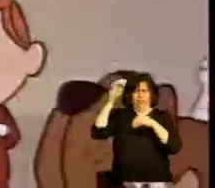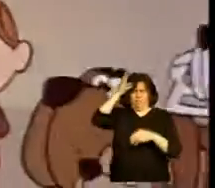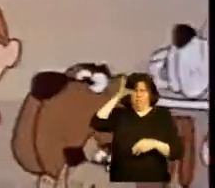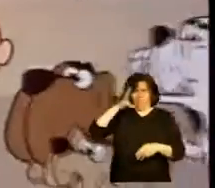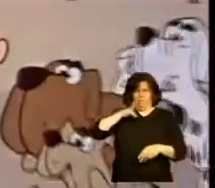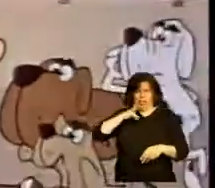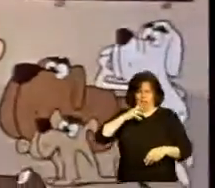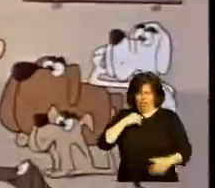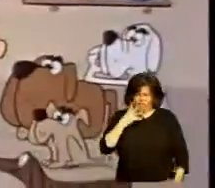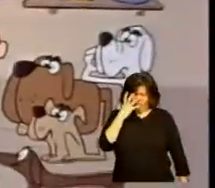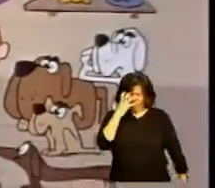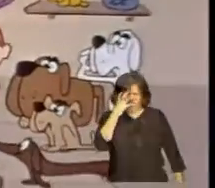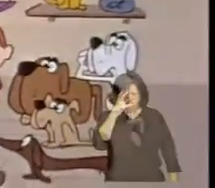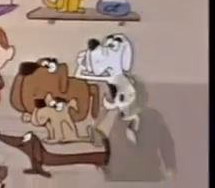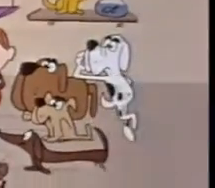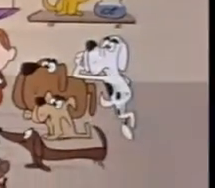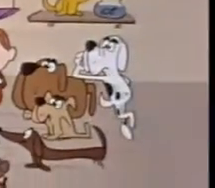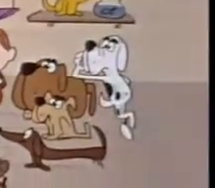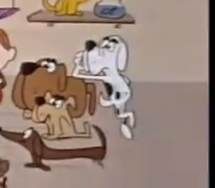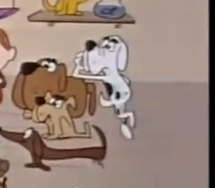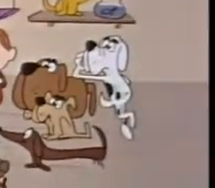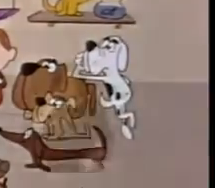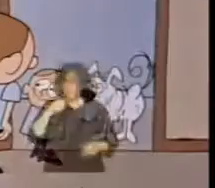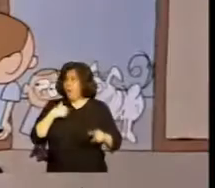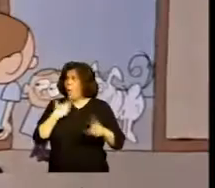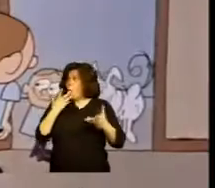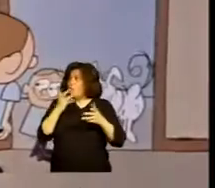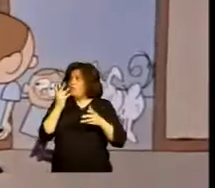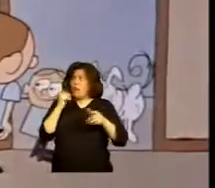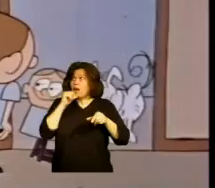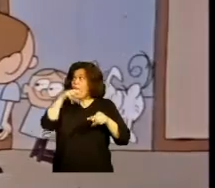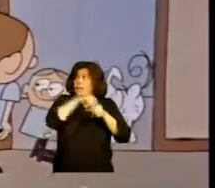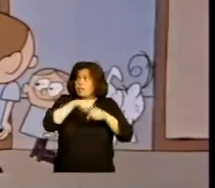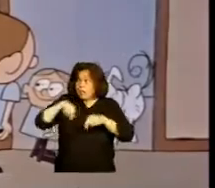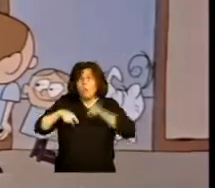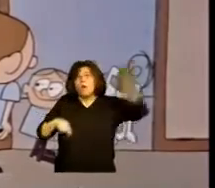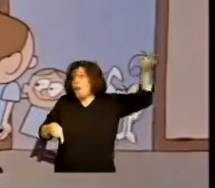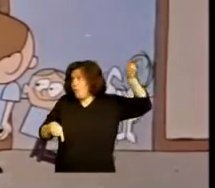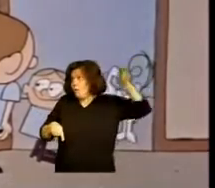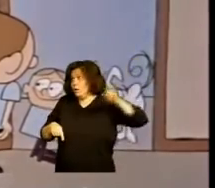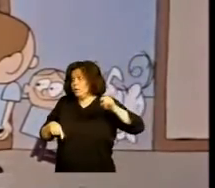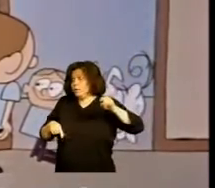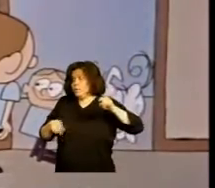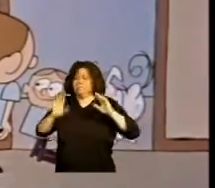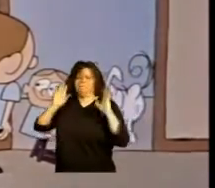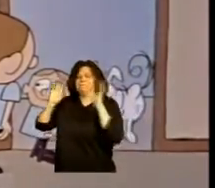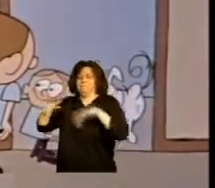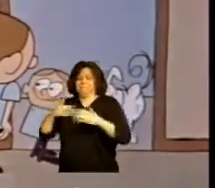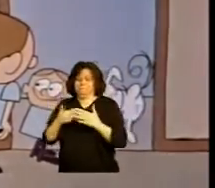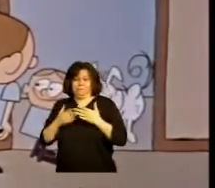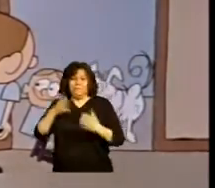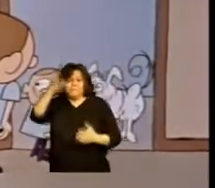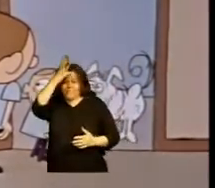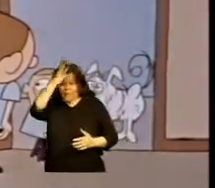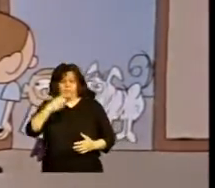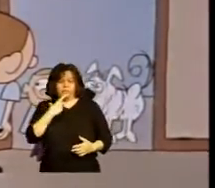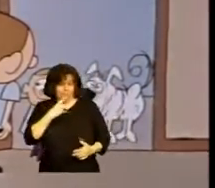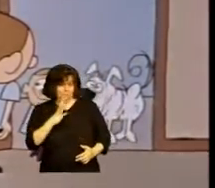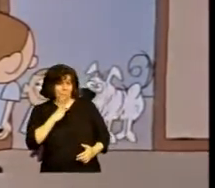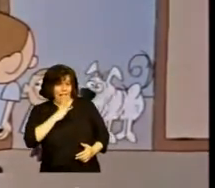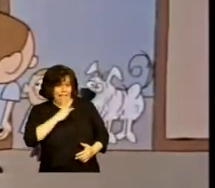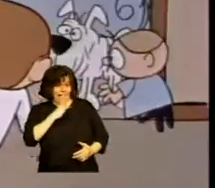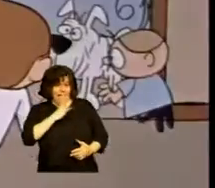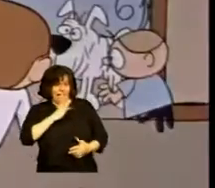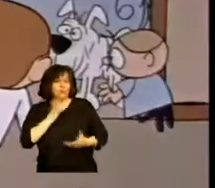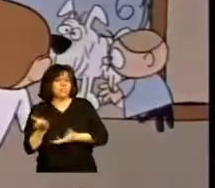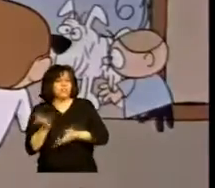displeased because he wanted the dog that wasn't in the store. But it didn't matter very much because Father told him that they would take the